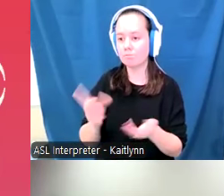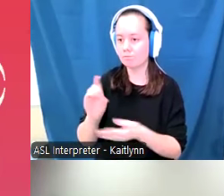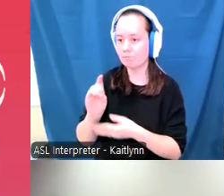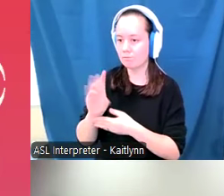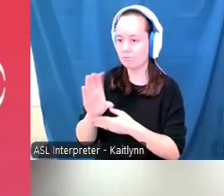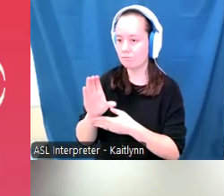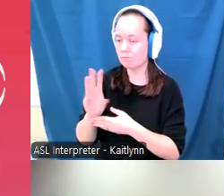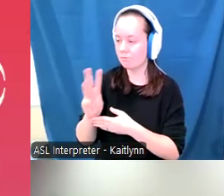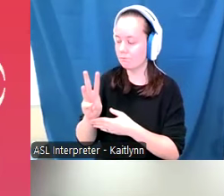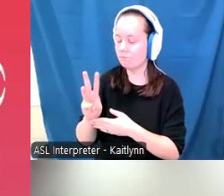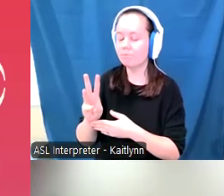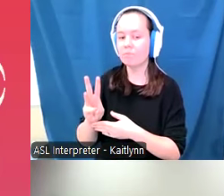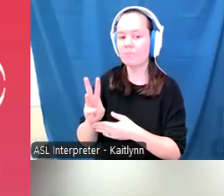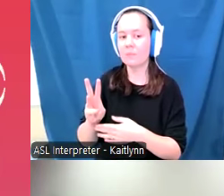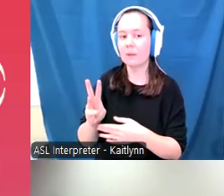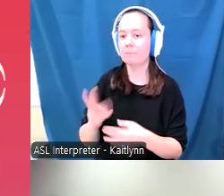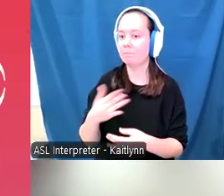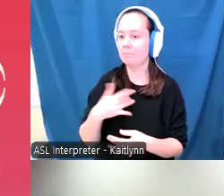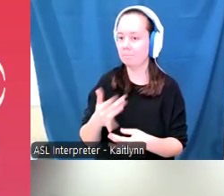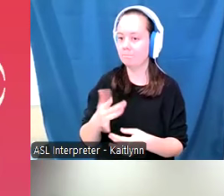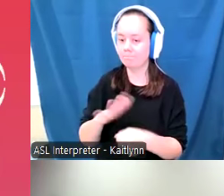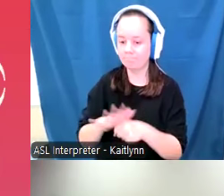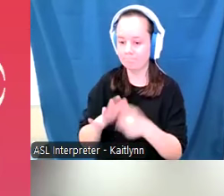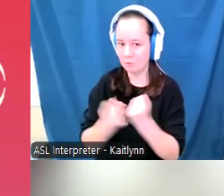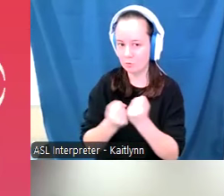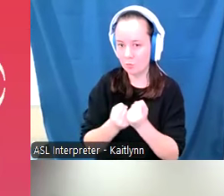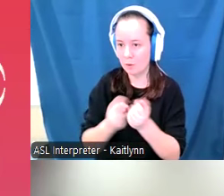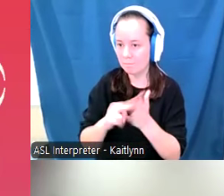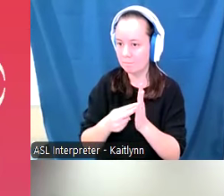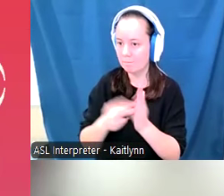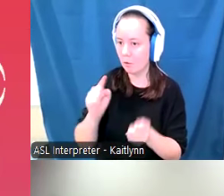often have inadequate support, such as low compensation.